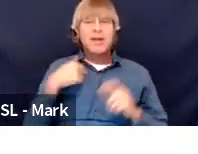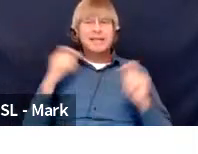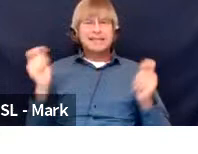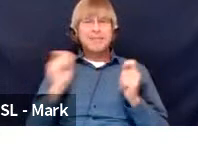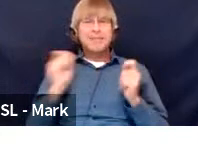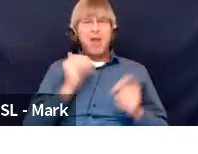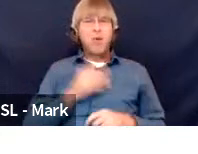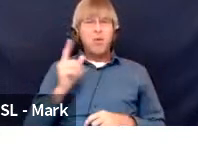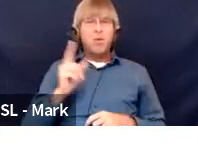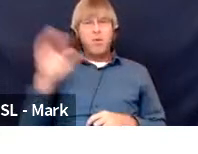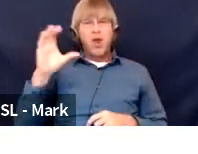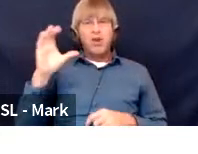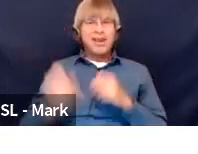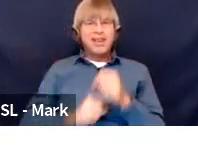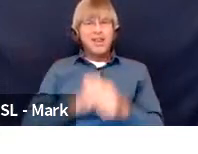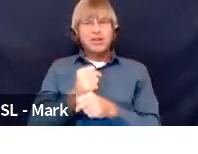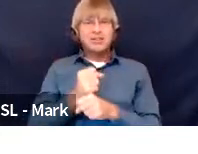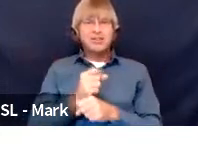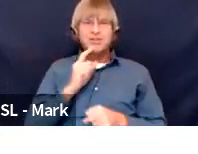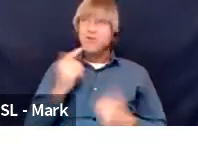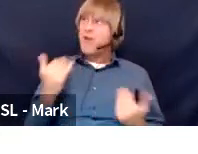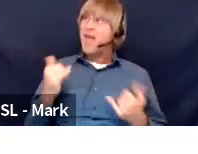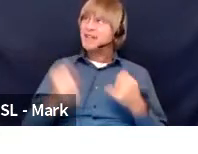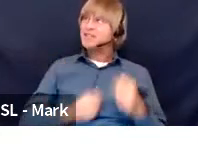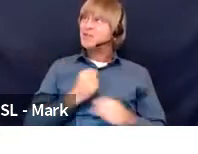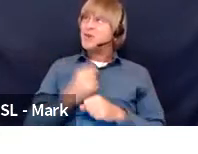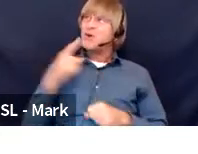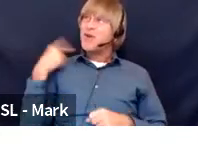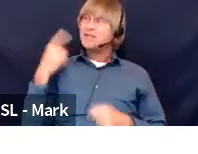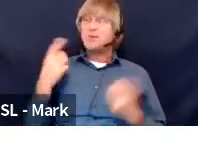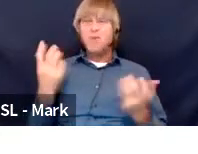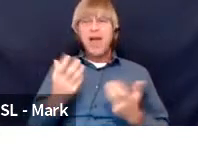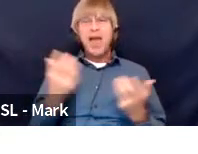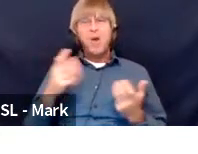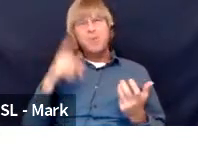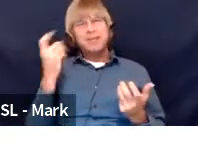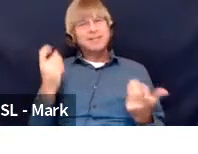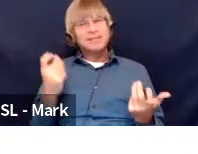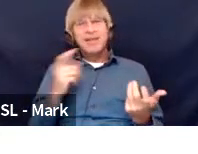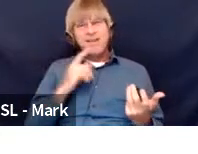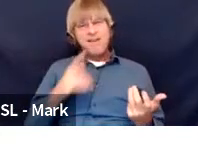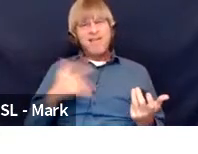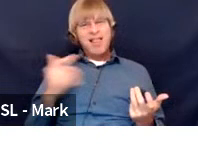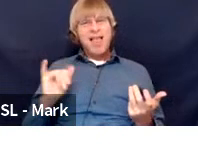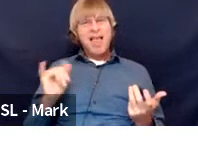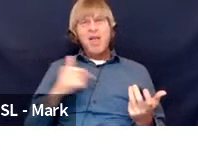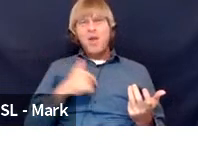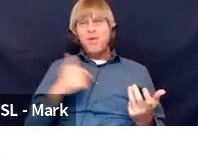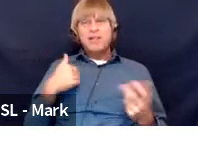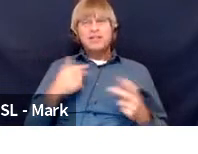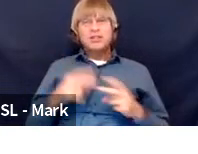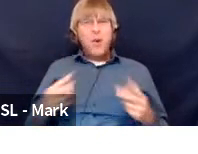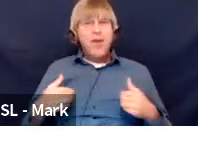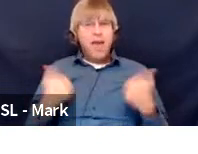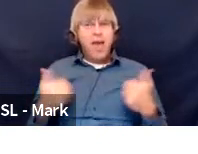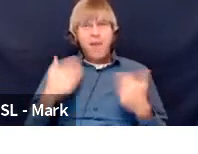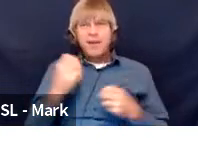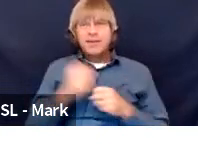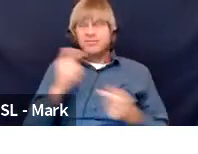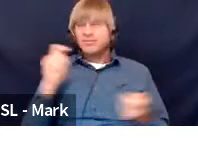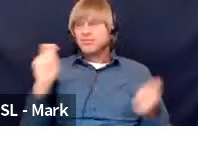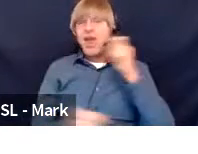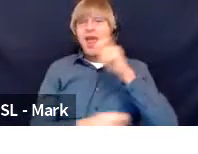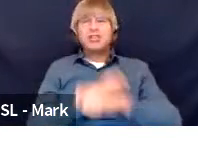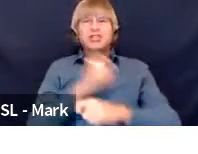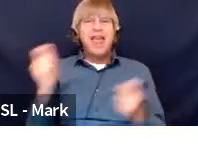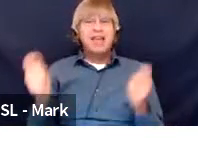our 100th year this year, which is kind of crazy to me because I feel like it feels like we're so young because things are constantly